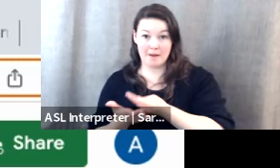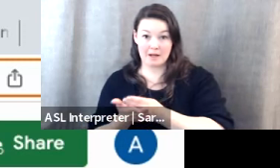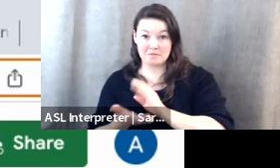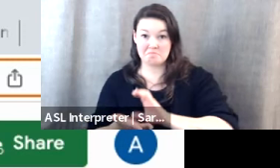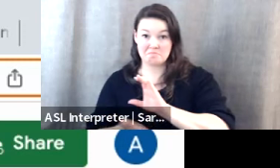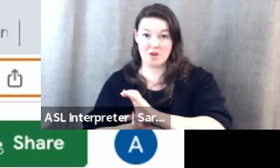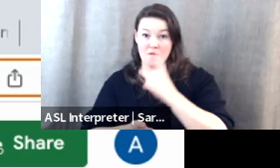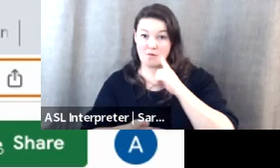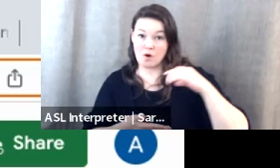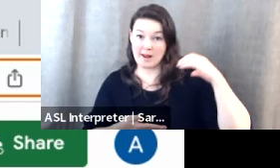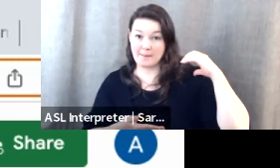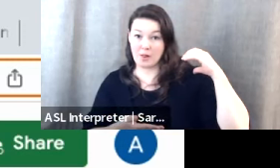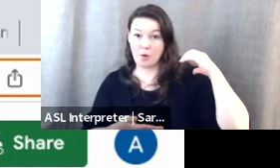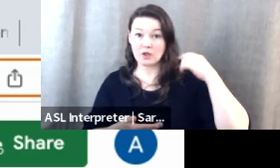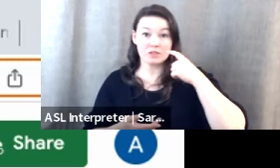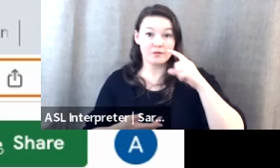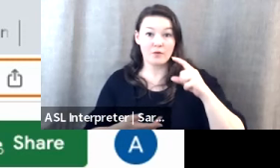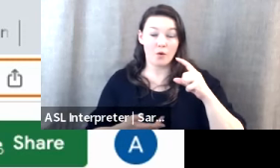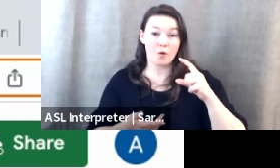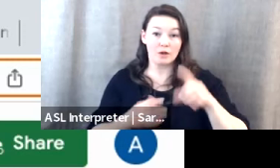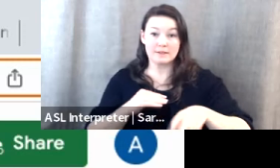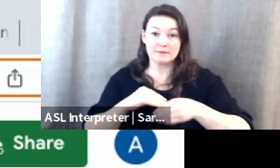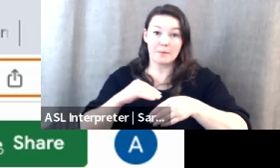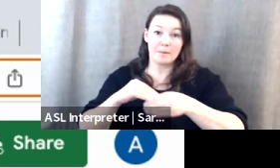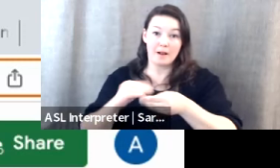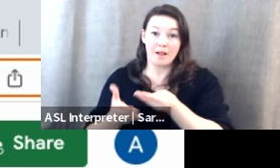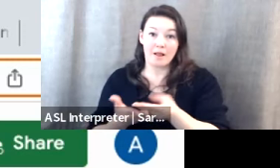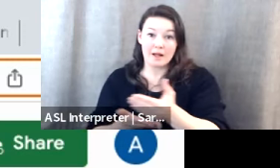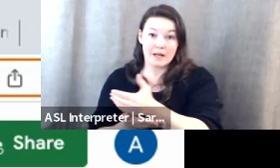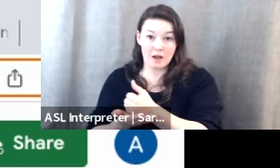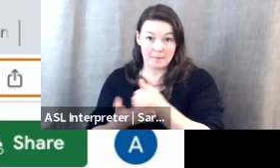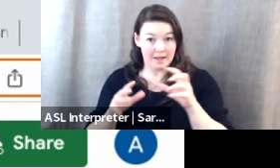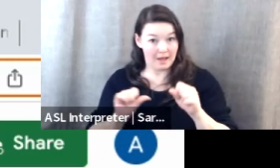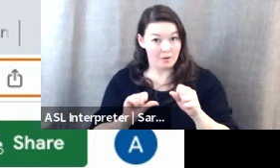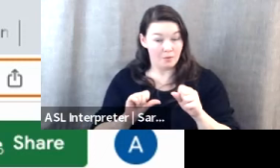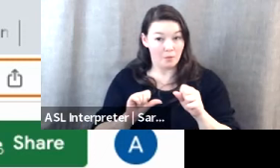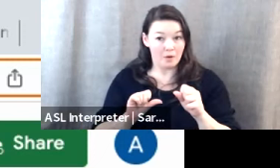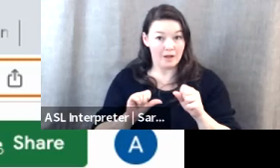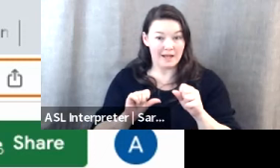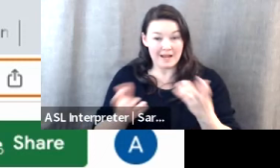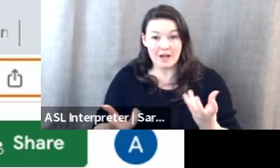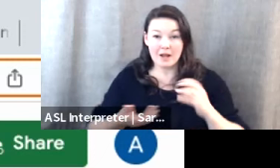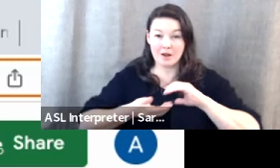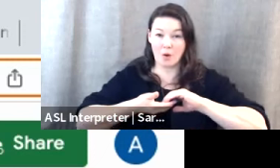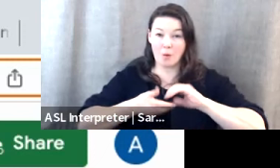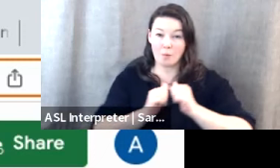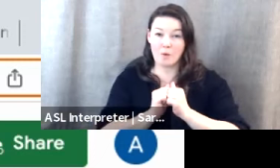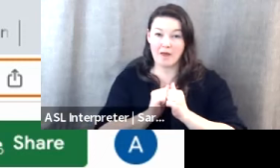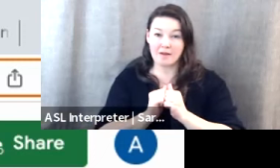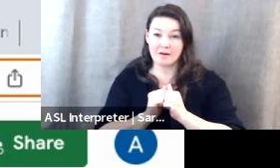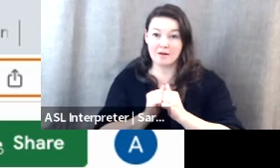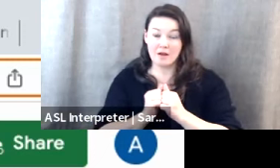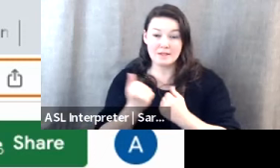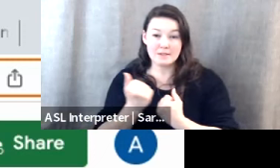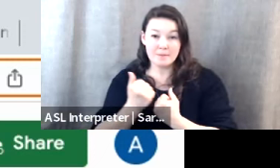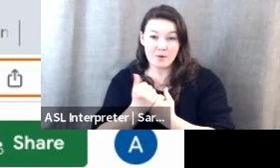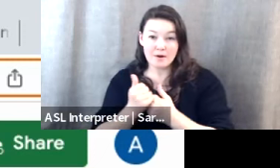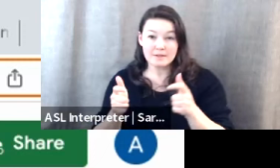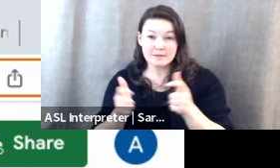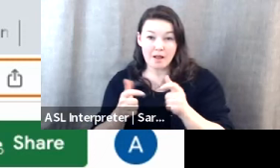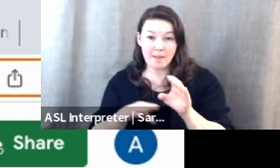income, could we focus that on funding small business and nonprofit? And then looking at this